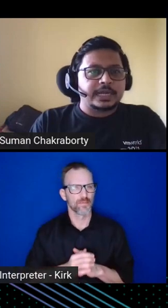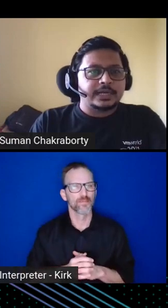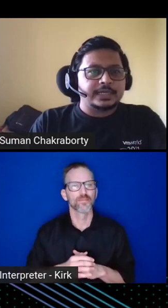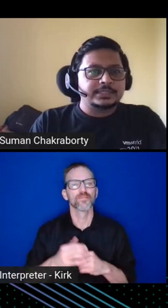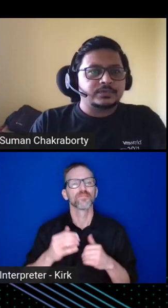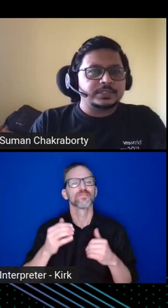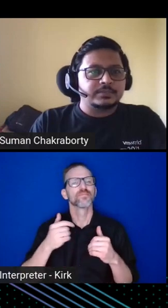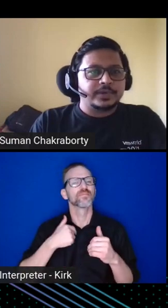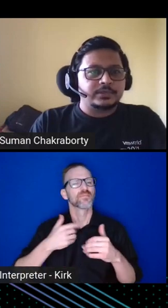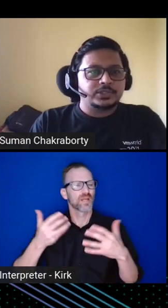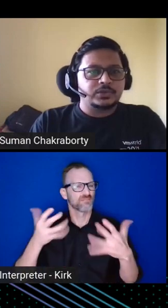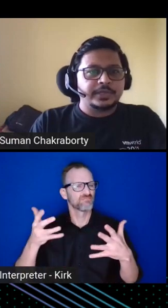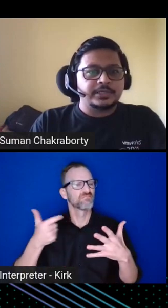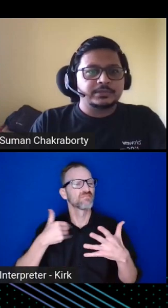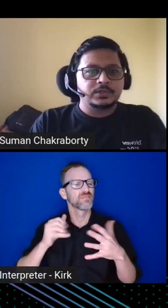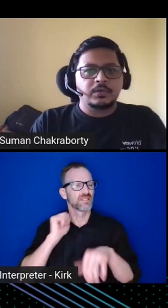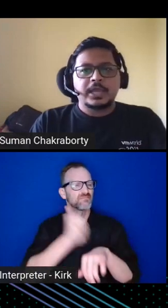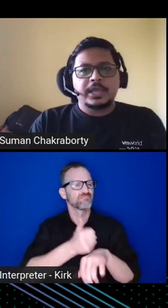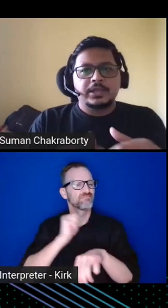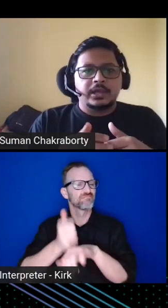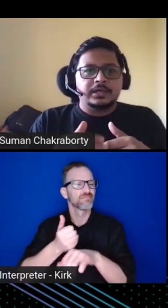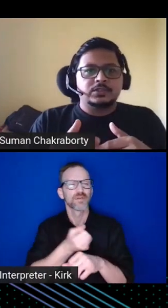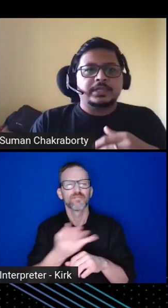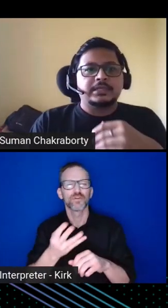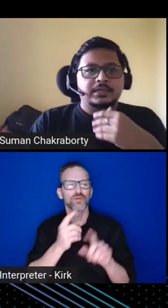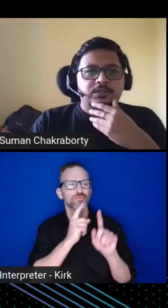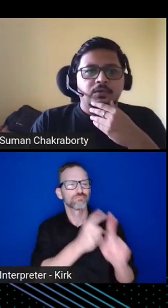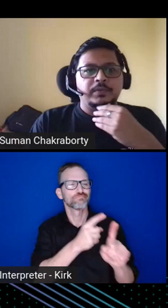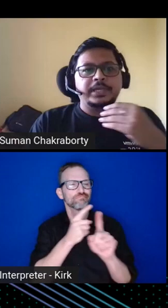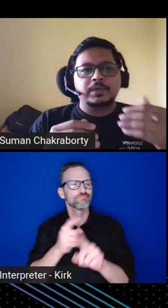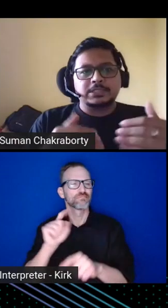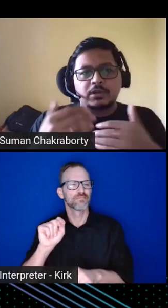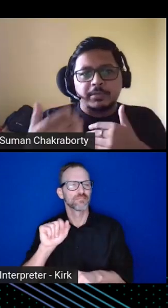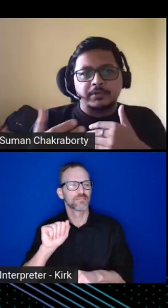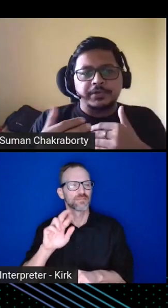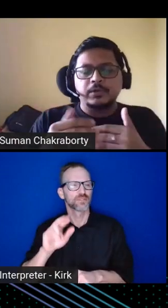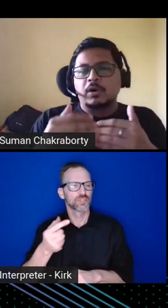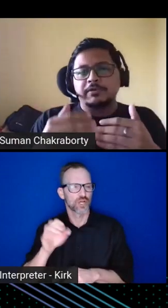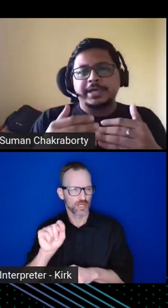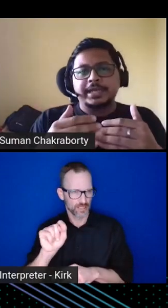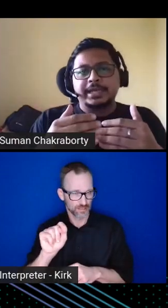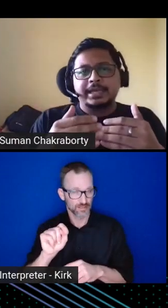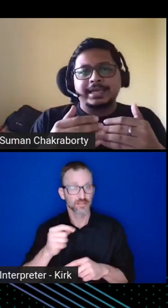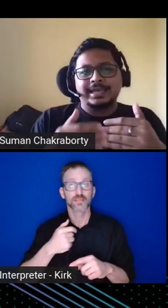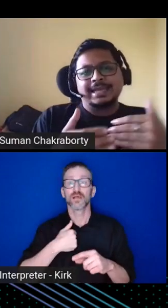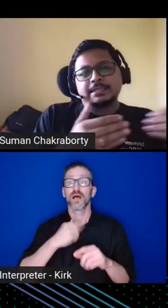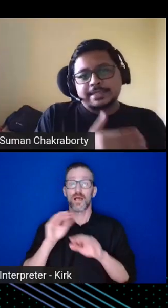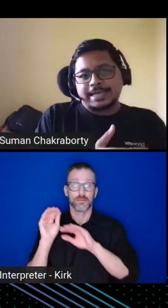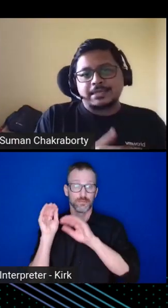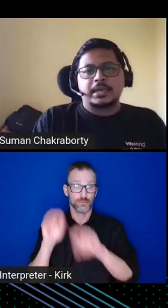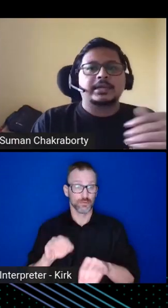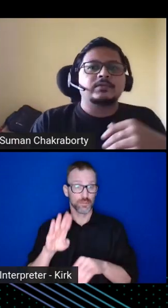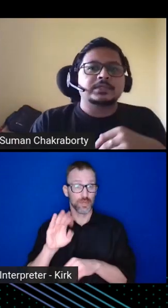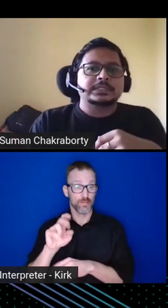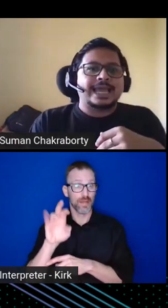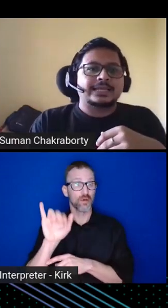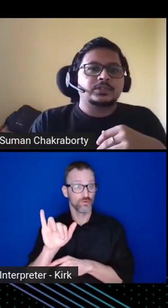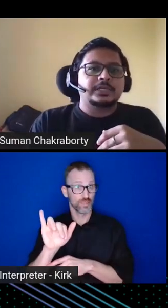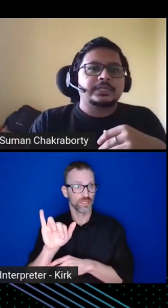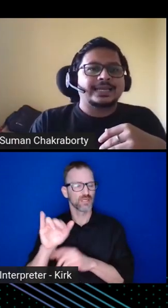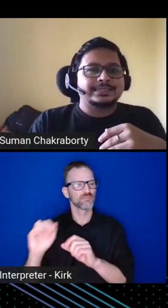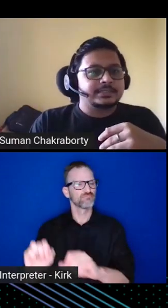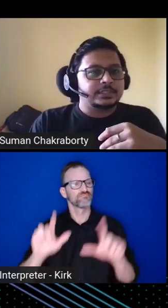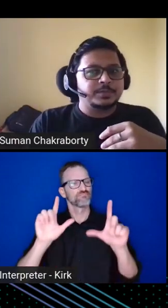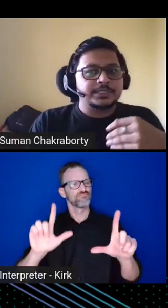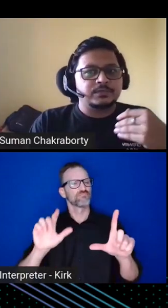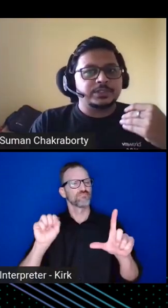few targets, which I'm going to show here. So yeah, so when you install boundary, you already get a static target, which is actually